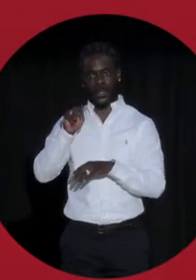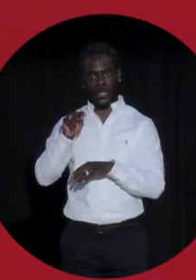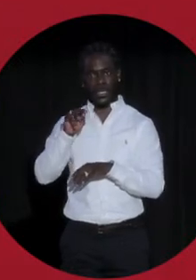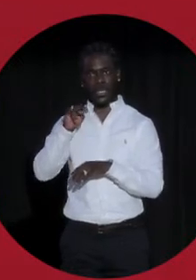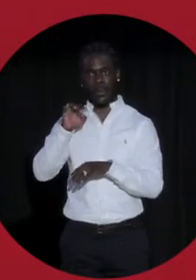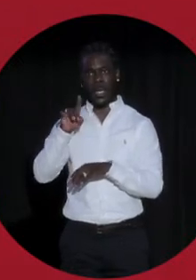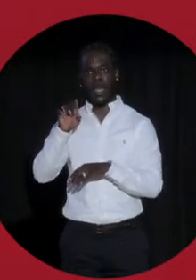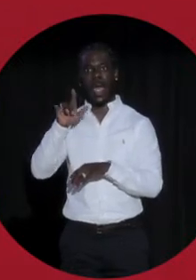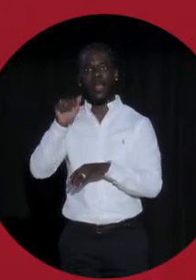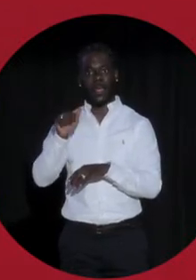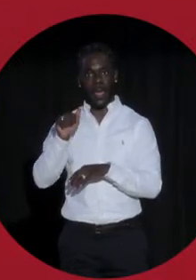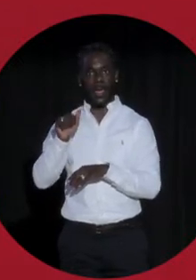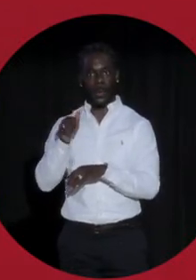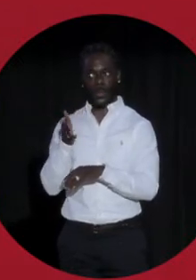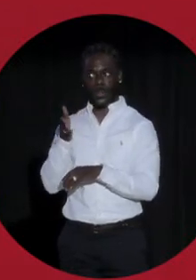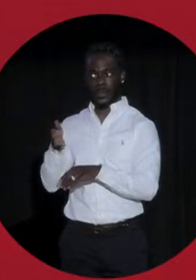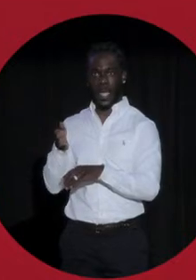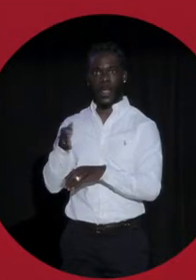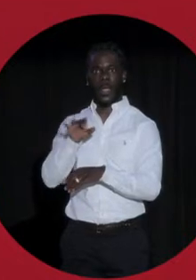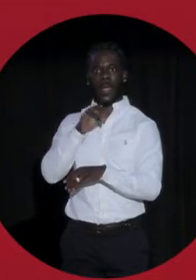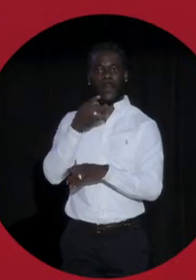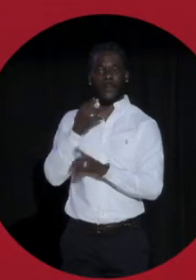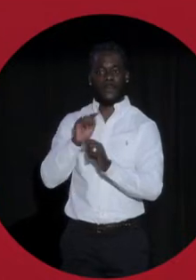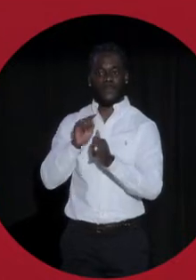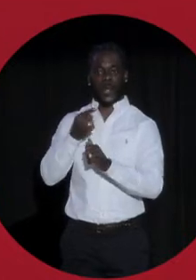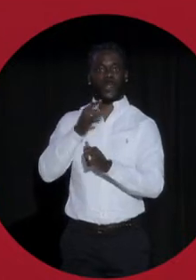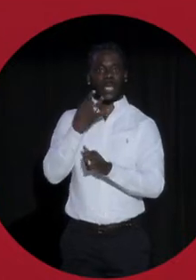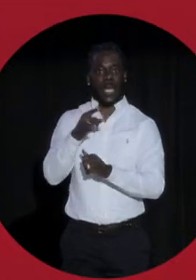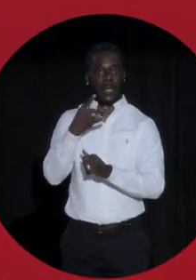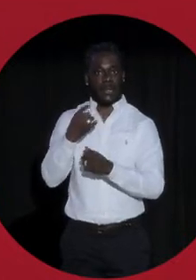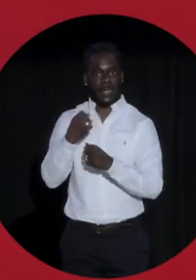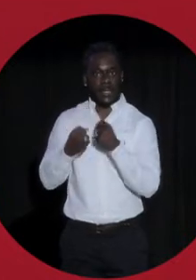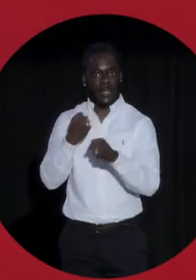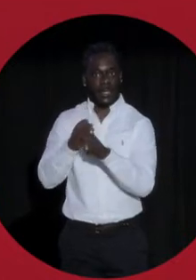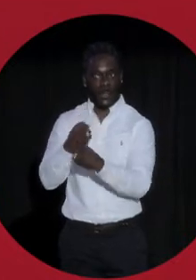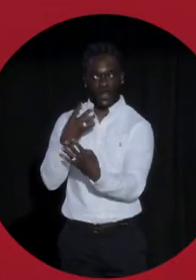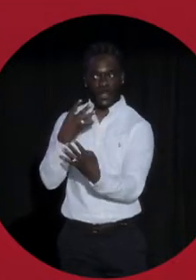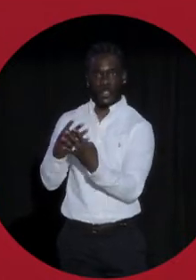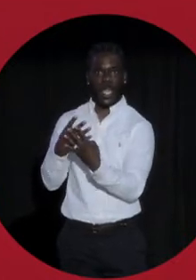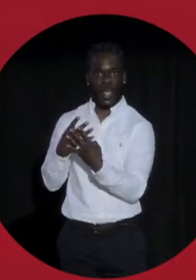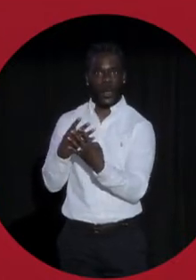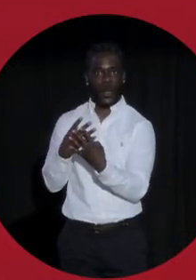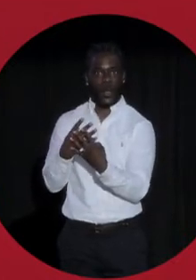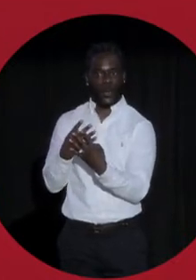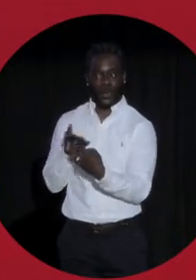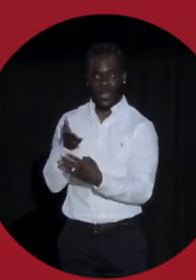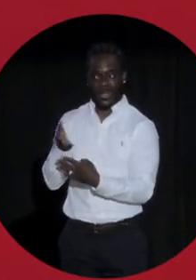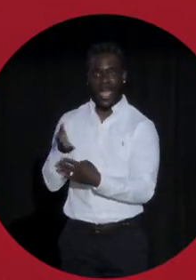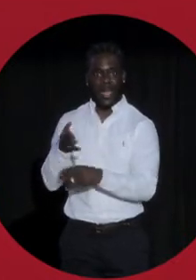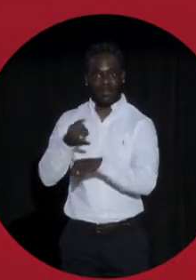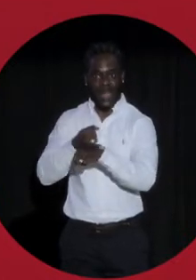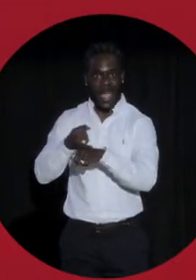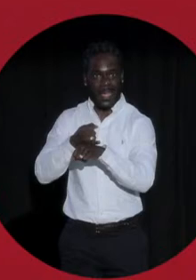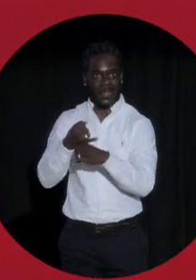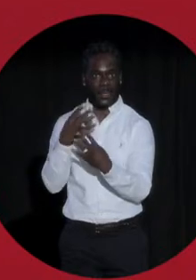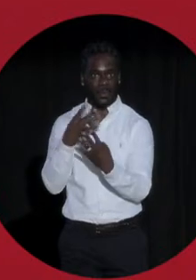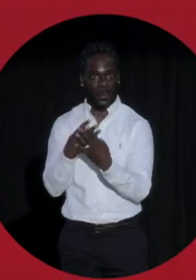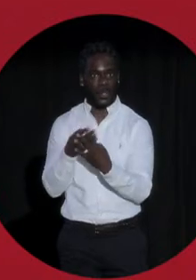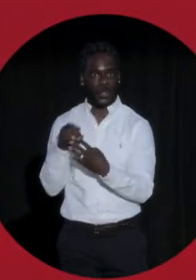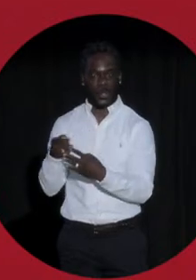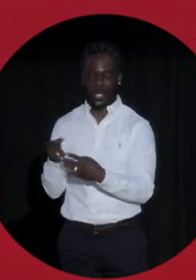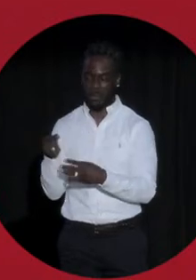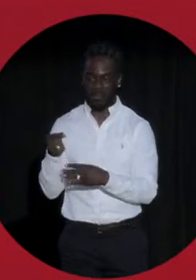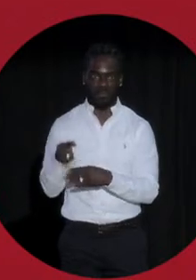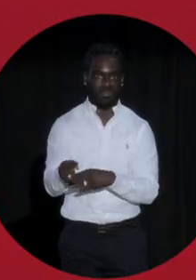first 18 of his 27 years in jail at the brutal Robben Island prison. He was confined